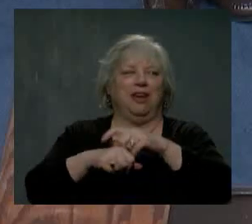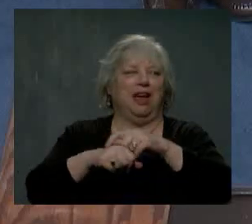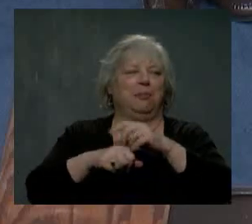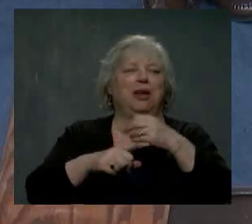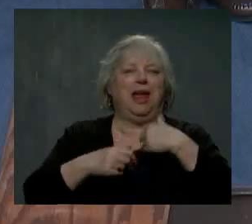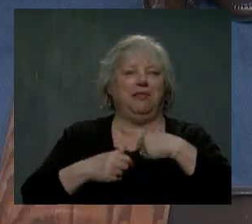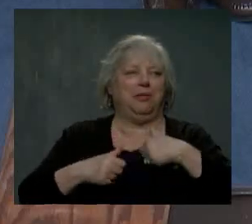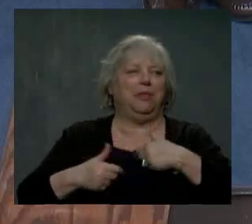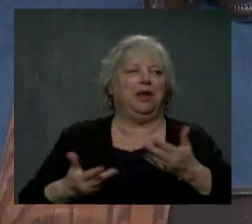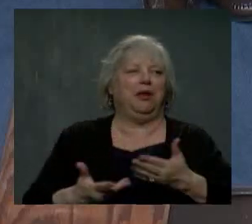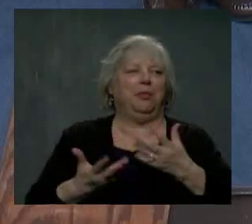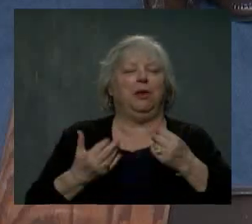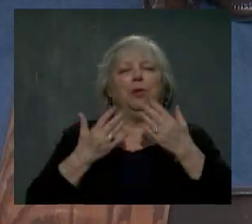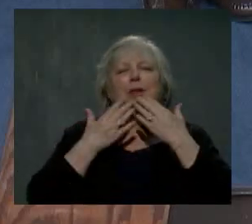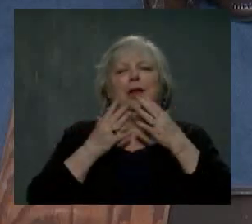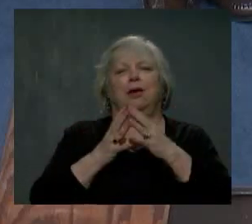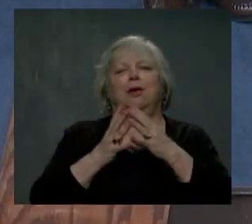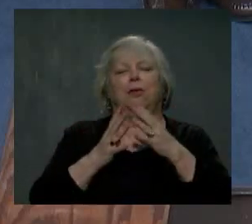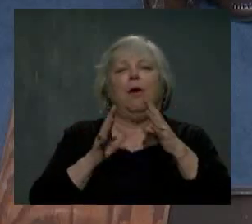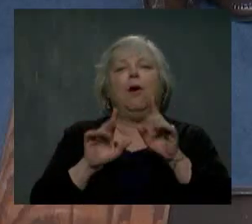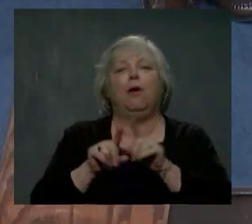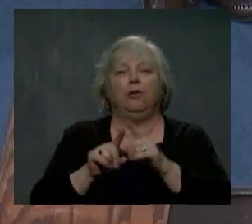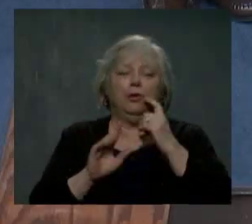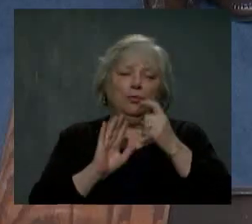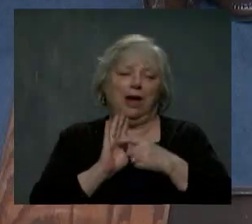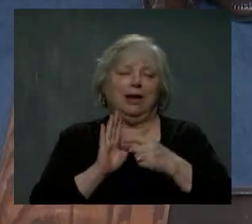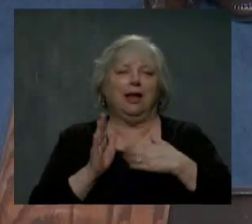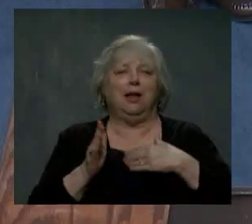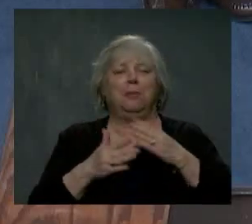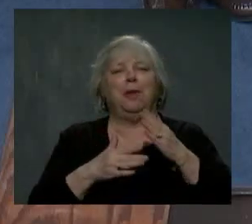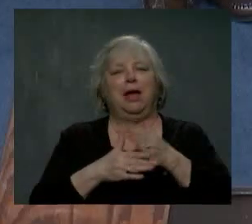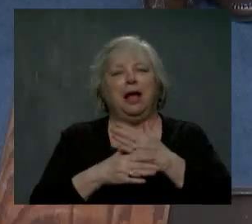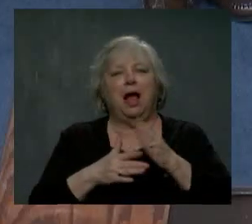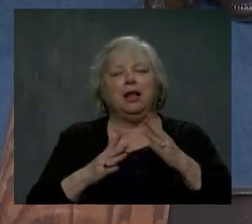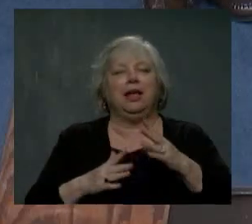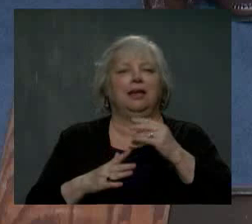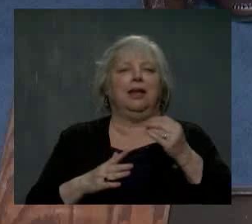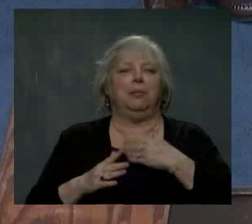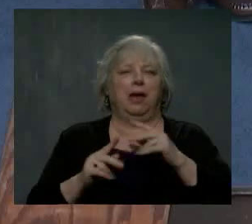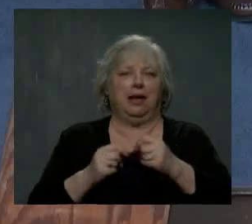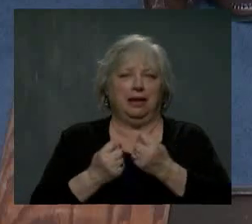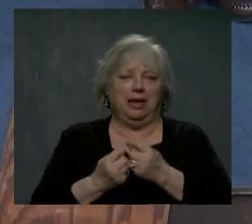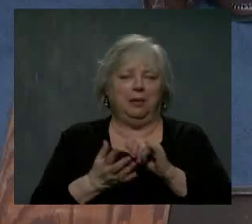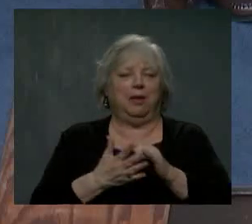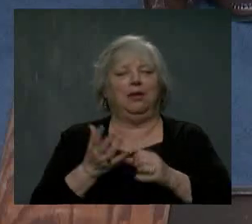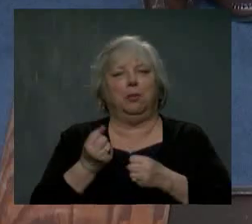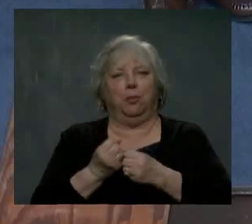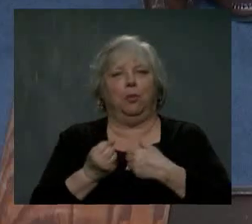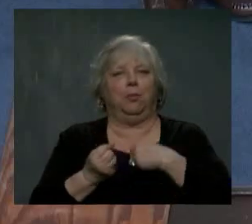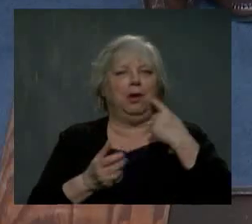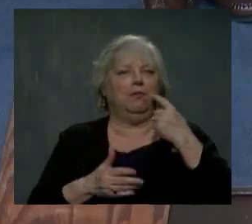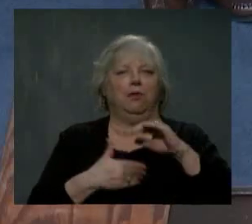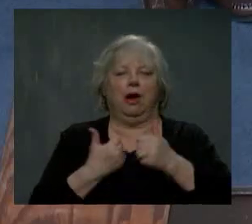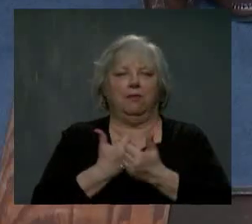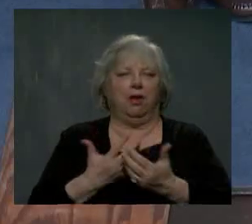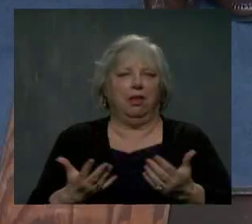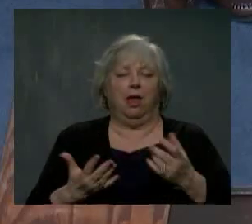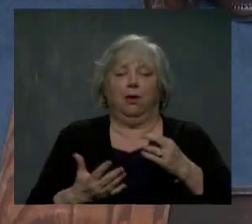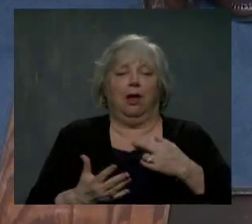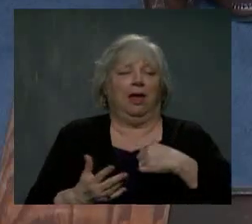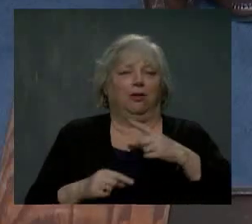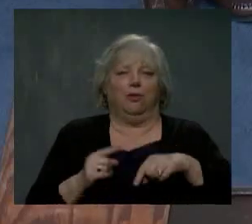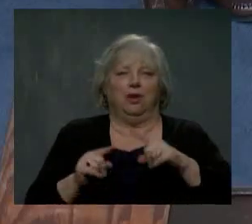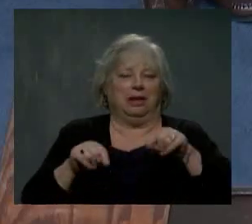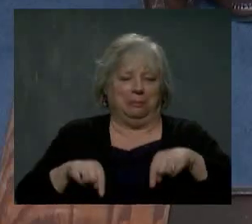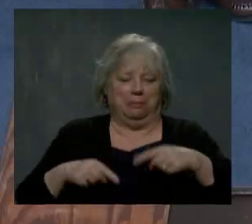me here. But I want to take this opportunity to also recognize my colleagues and my team who supported me through all this. And I wouldn't have been here without